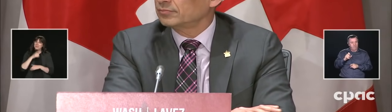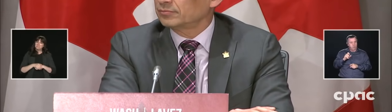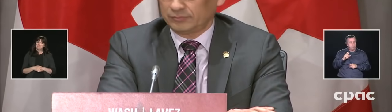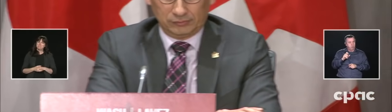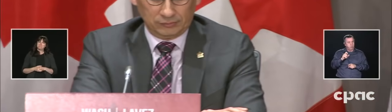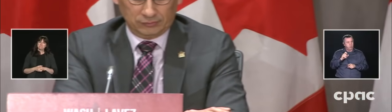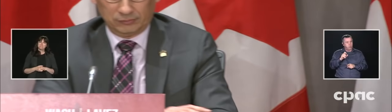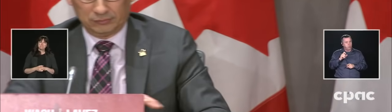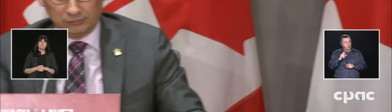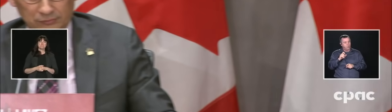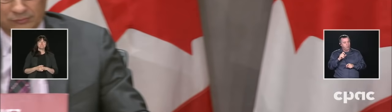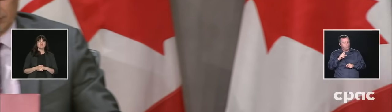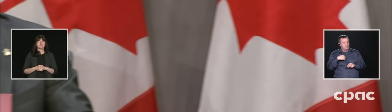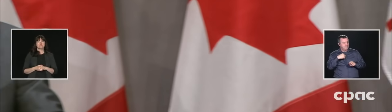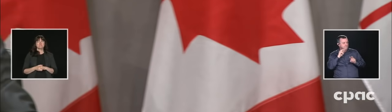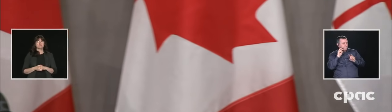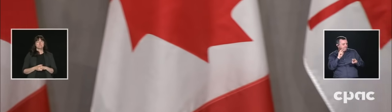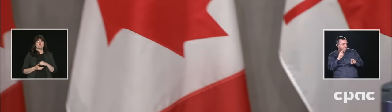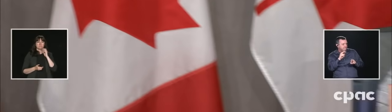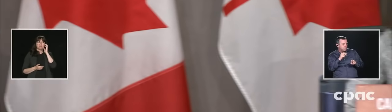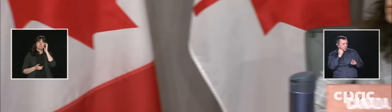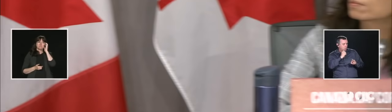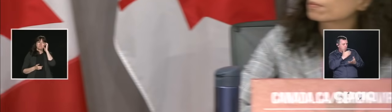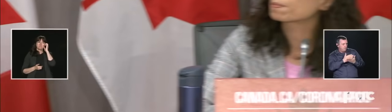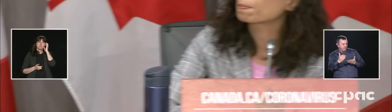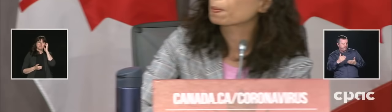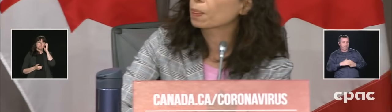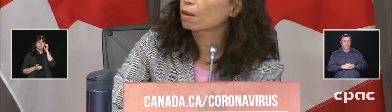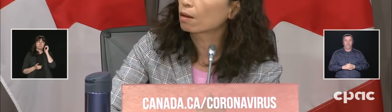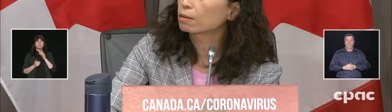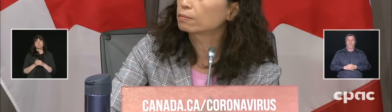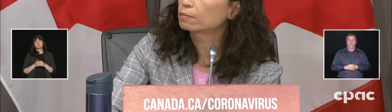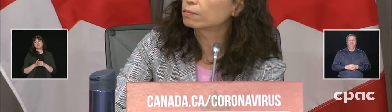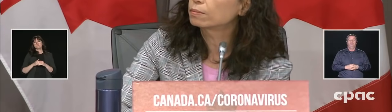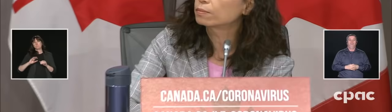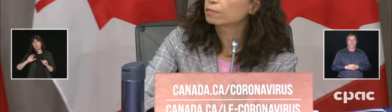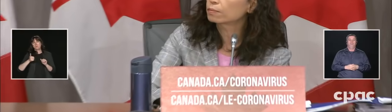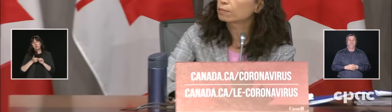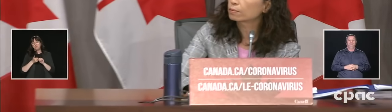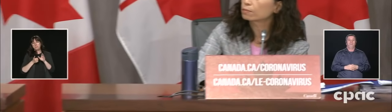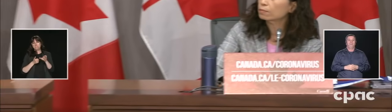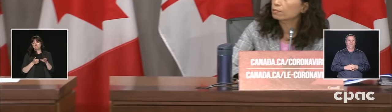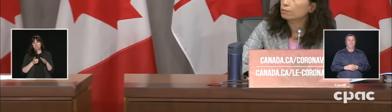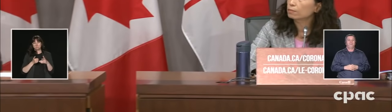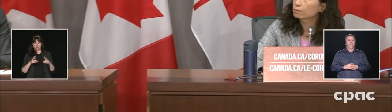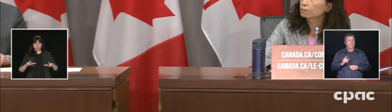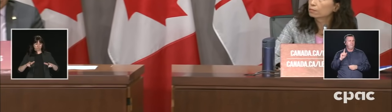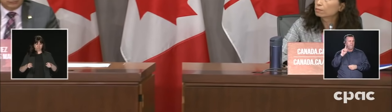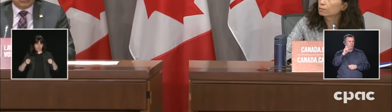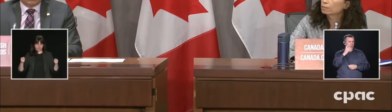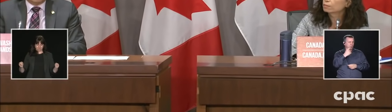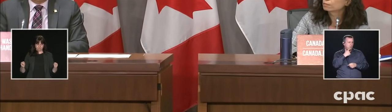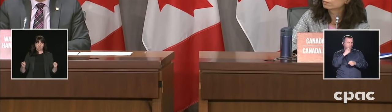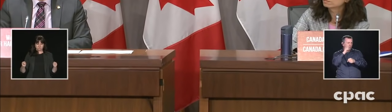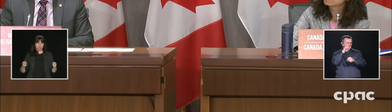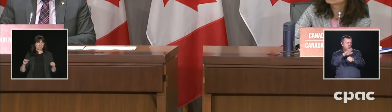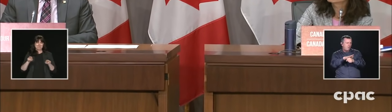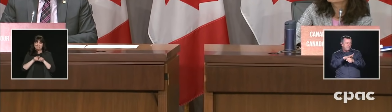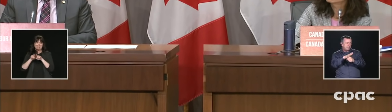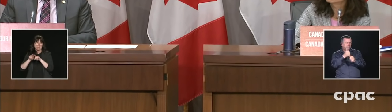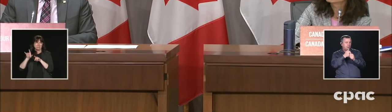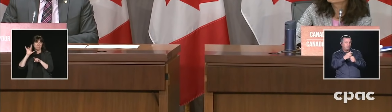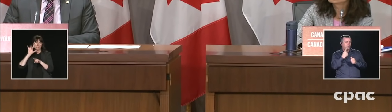Can you confirm then, based on what I'm seeing here, it looks a lot like what you released before. So it's not an actual model. You